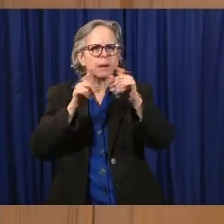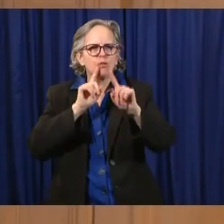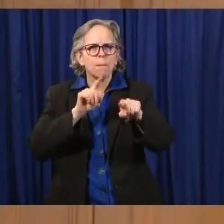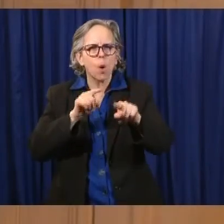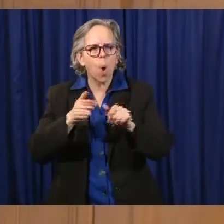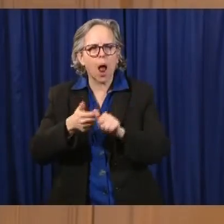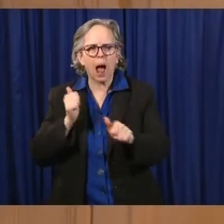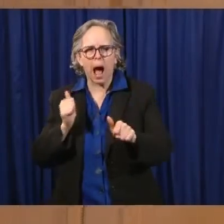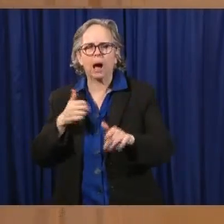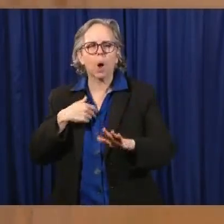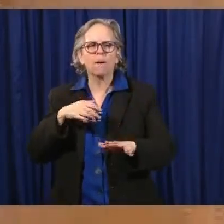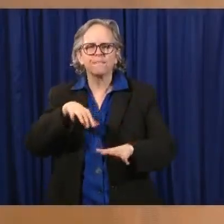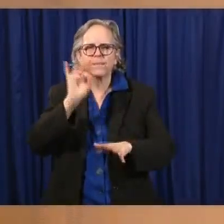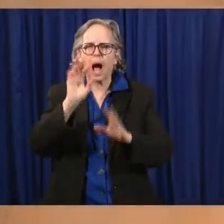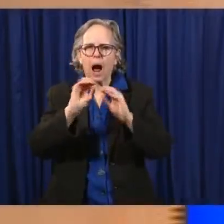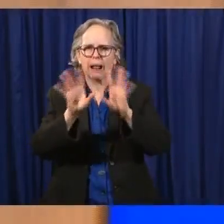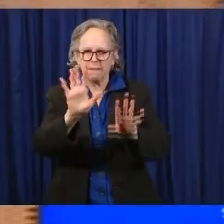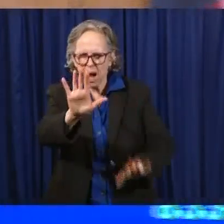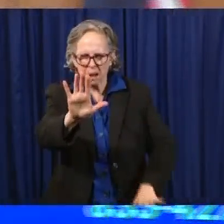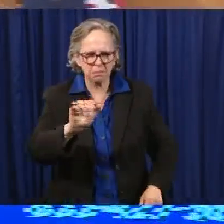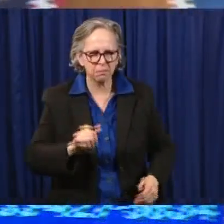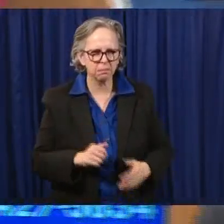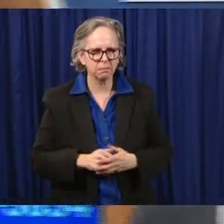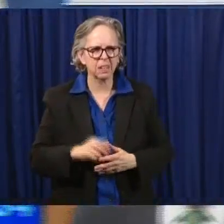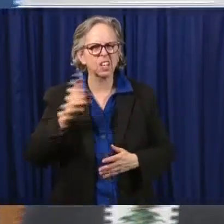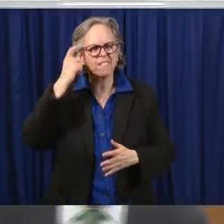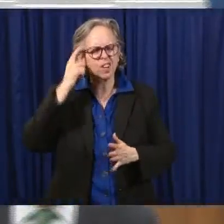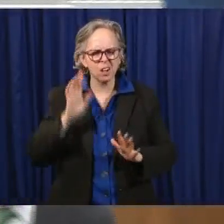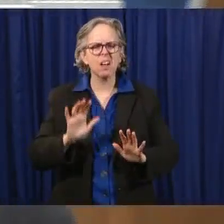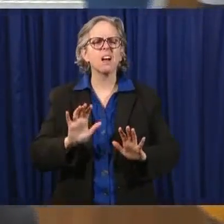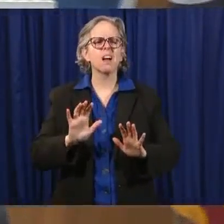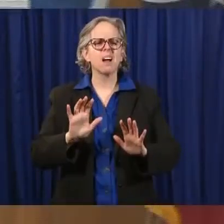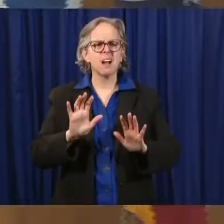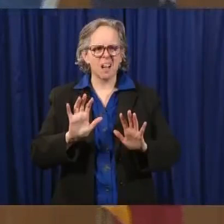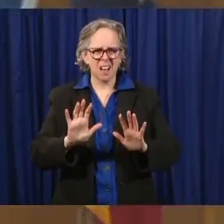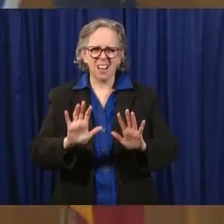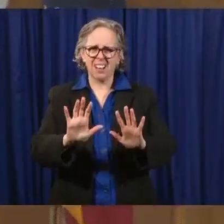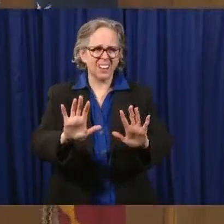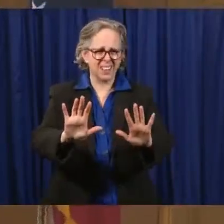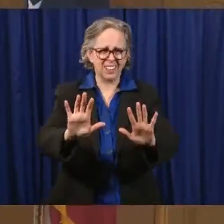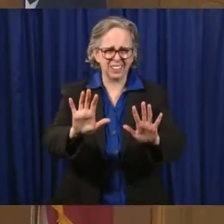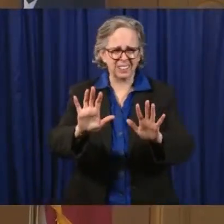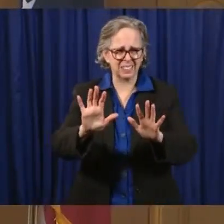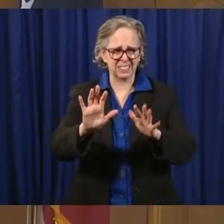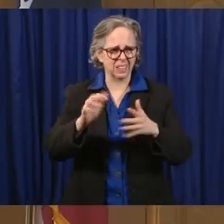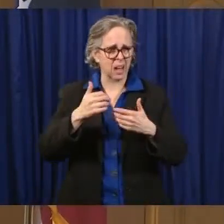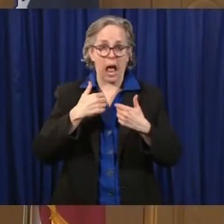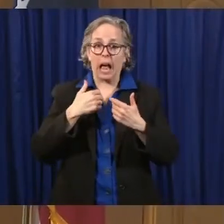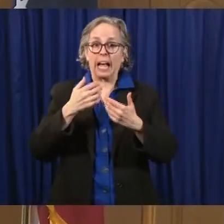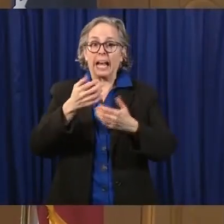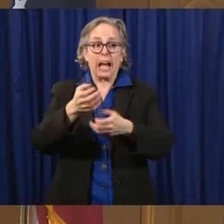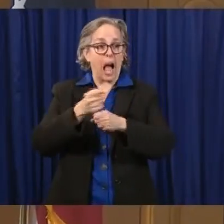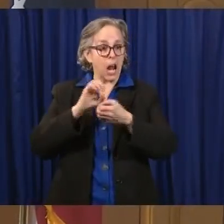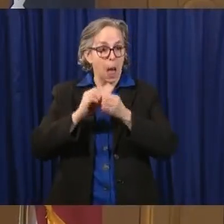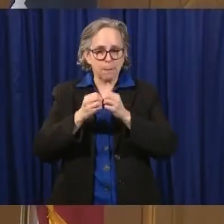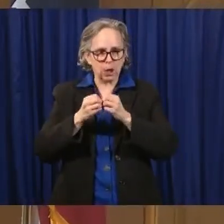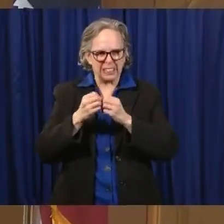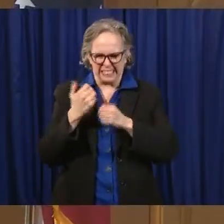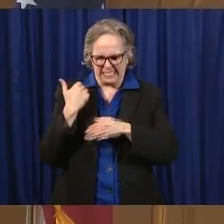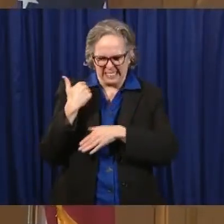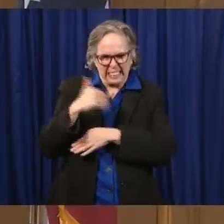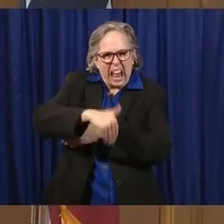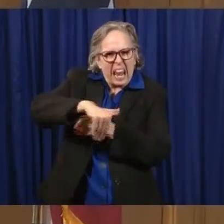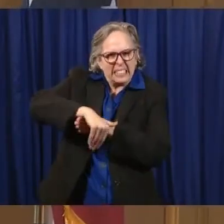I'll find out, Look, Jackie. I will tell you, I get numbers. We get numbers late at night when I get